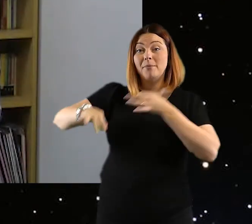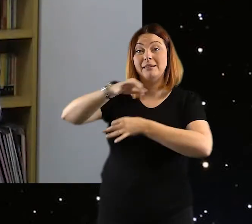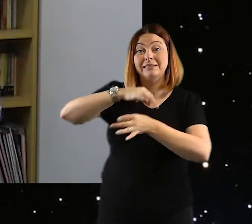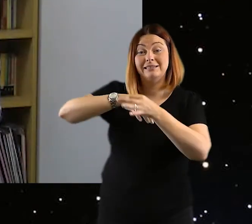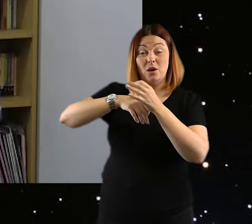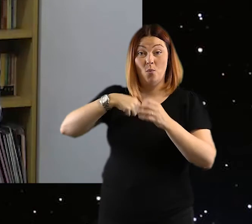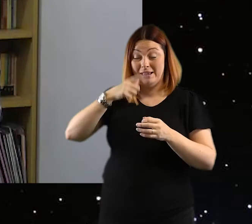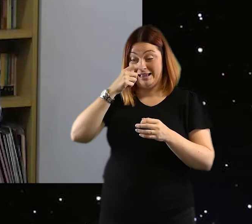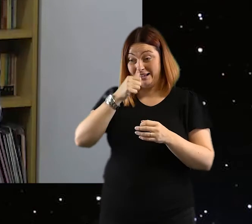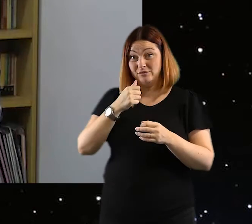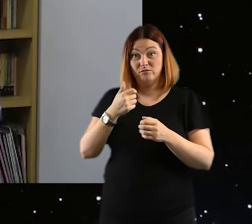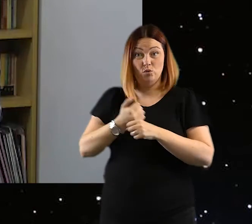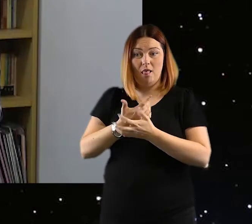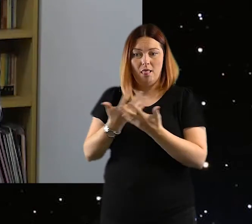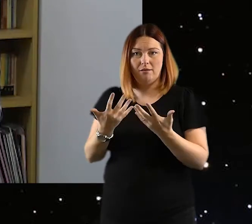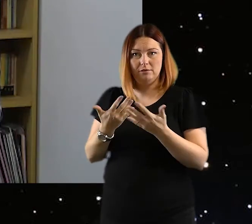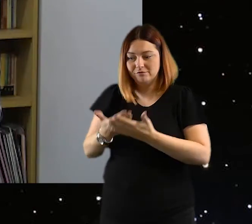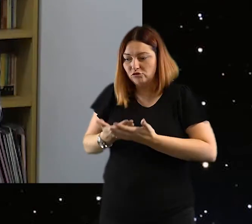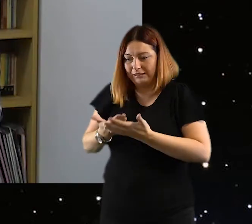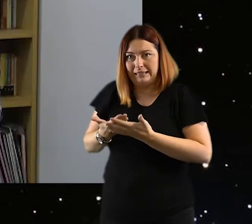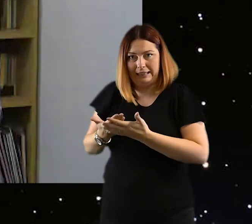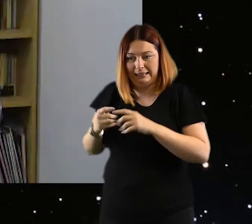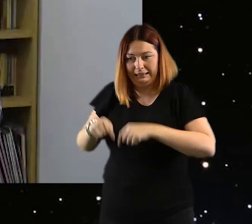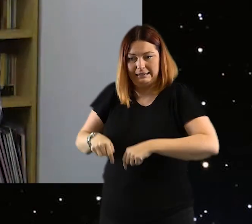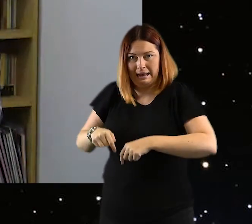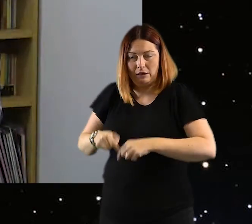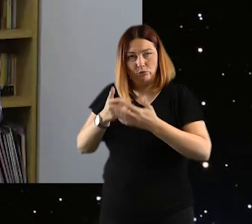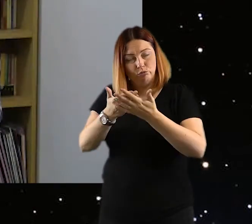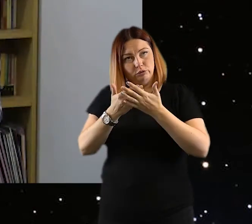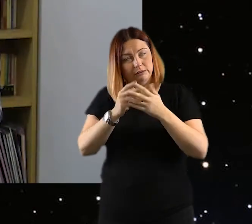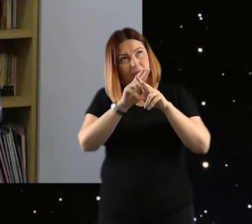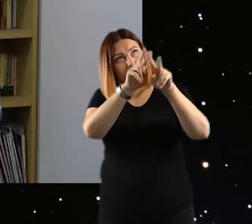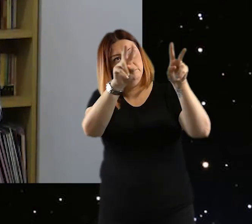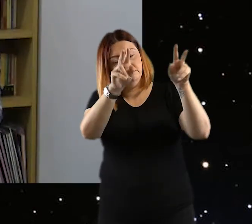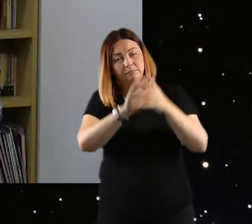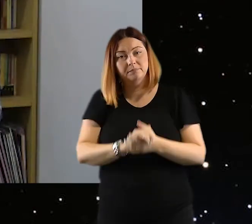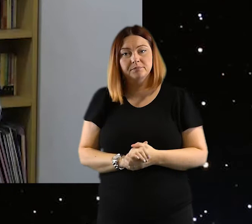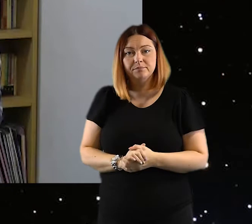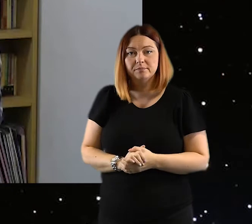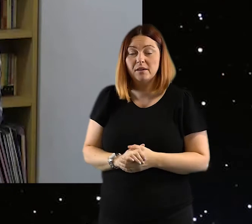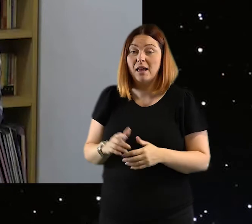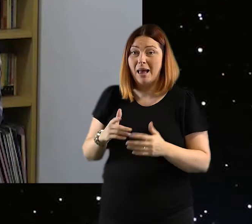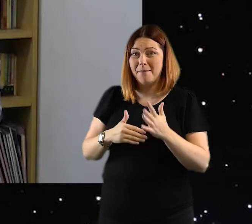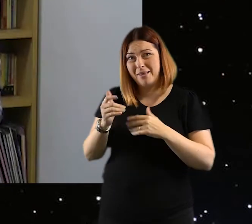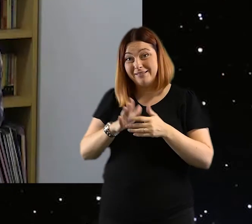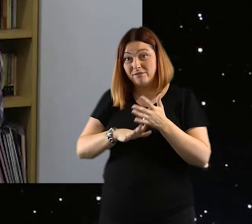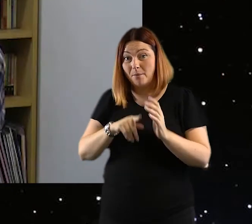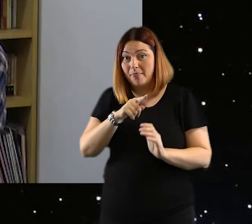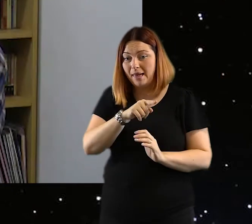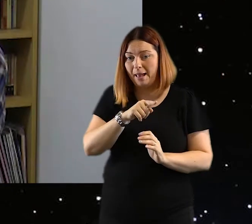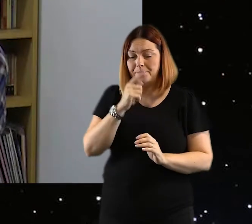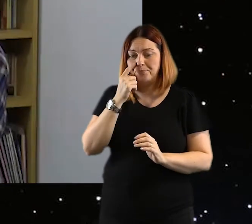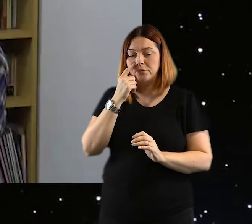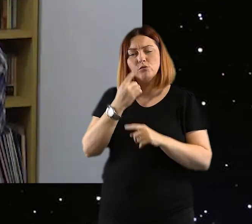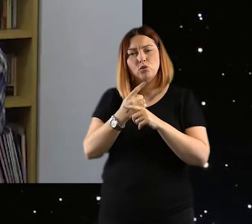you know, so much we can do from the ground to study this system. I think so sort of building on